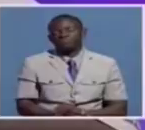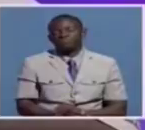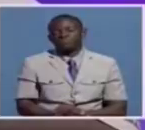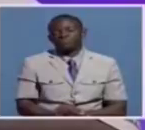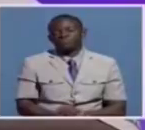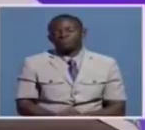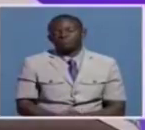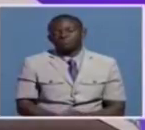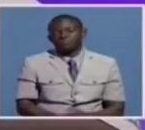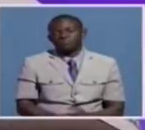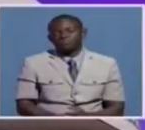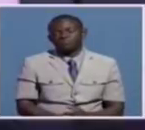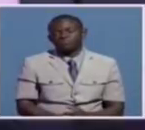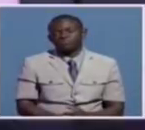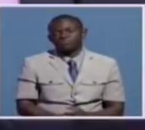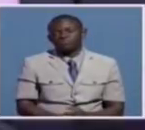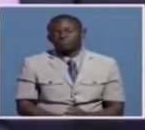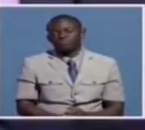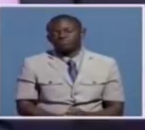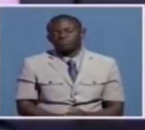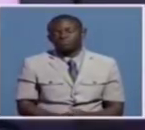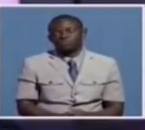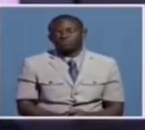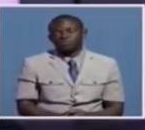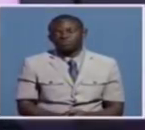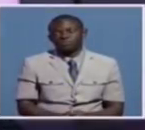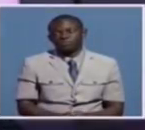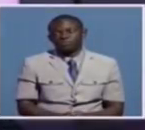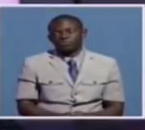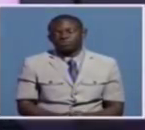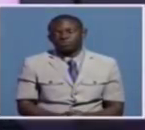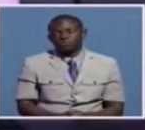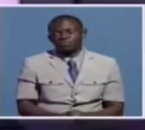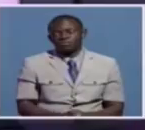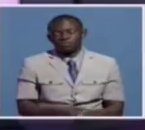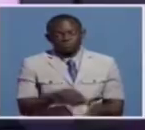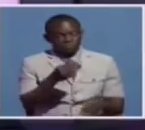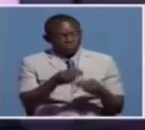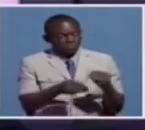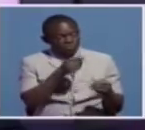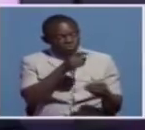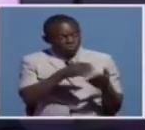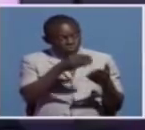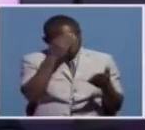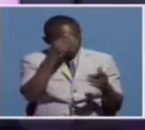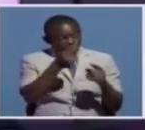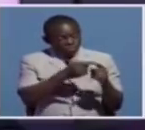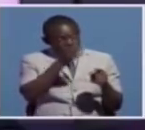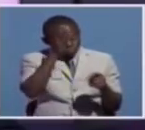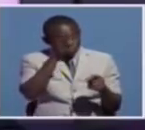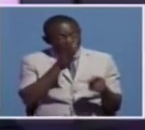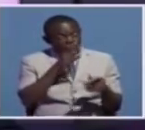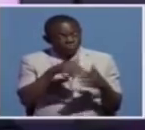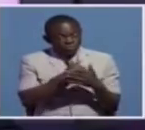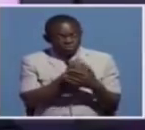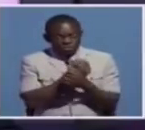time. So you picked up valuable lessons on how to love. Yes, yes, yes. Through thick and